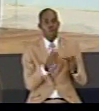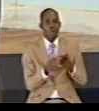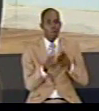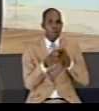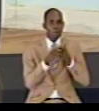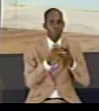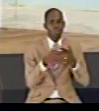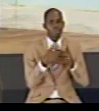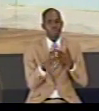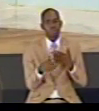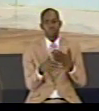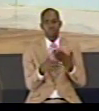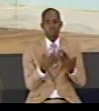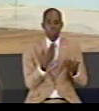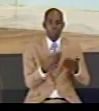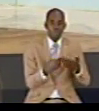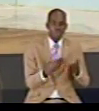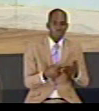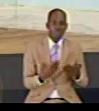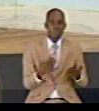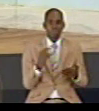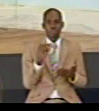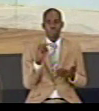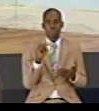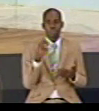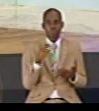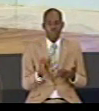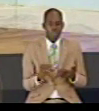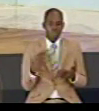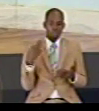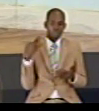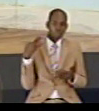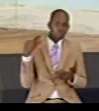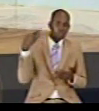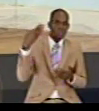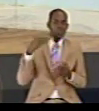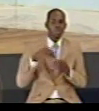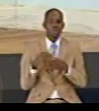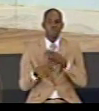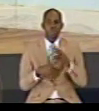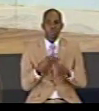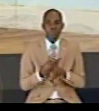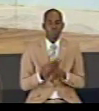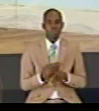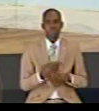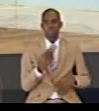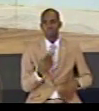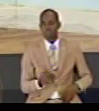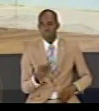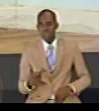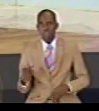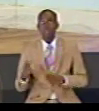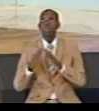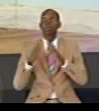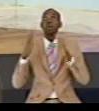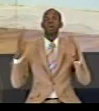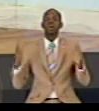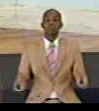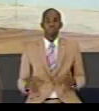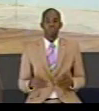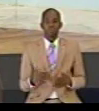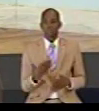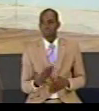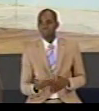money, they run after position in the world, they run after property, landed property, they